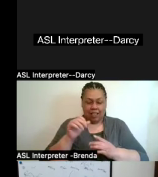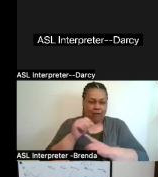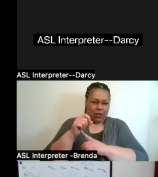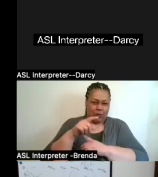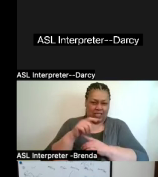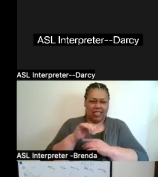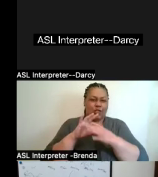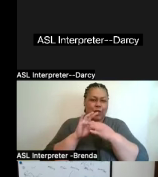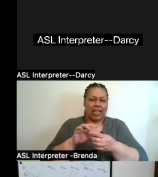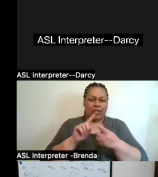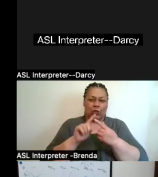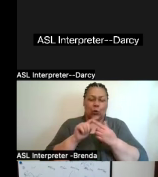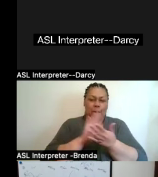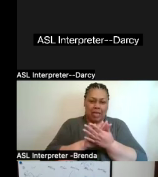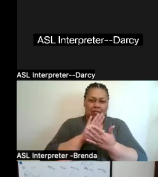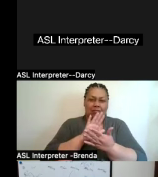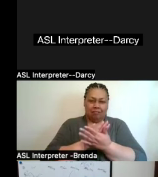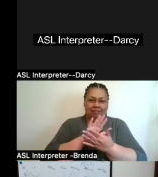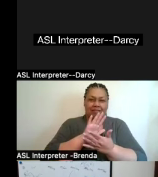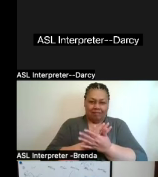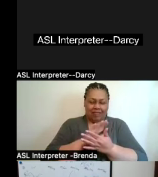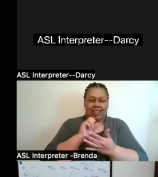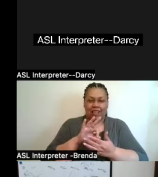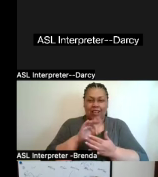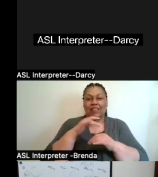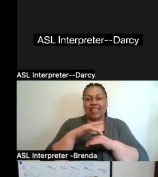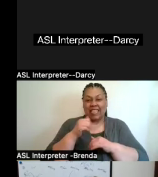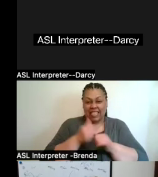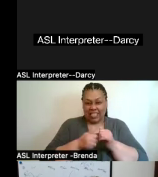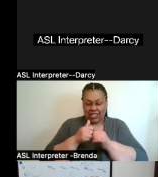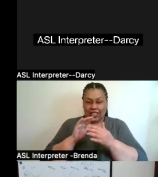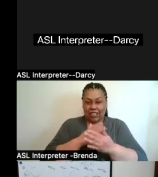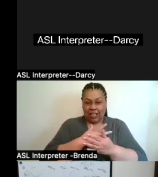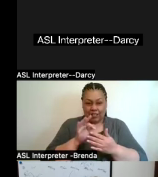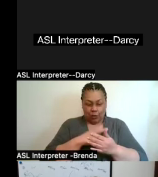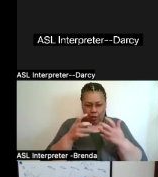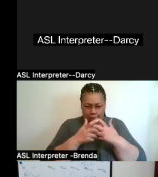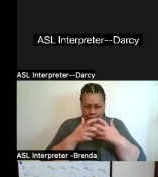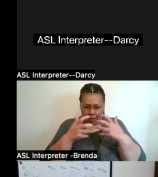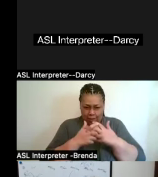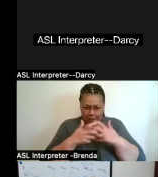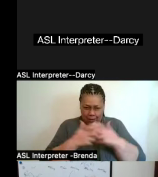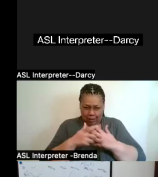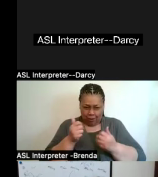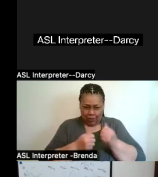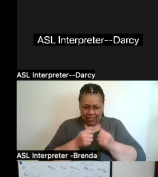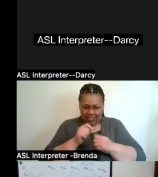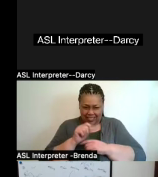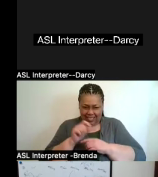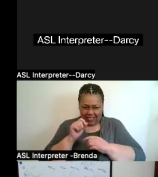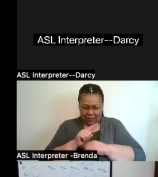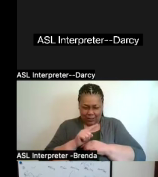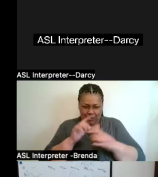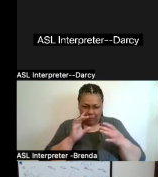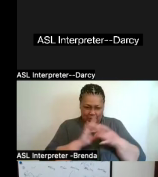beat of, or the beat rate of each song. So you can actually match them up and figure out which signals belong to which song based on the